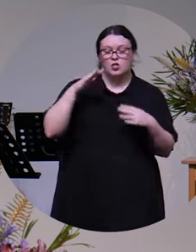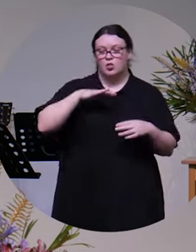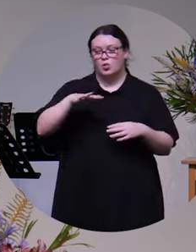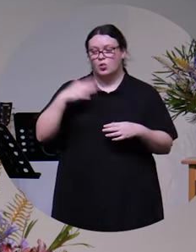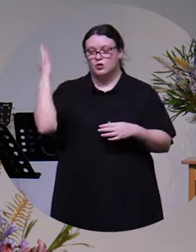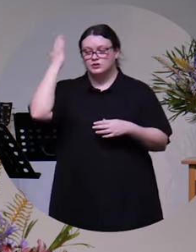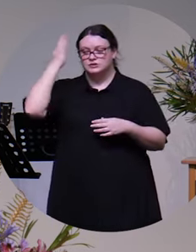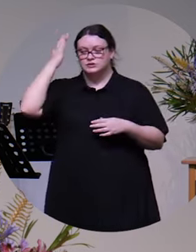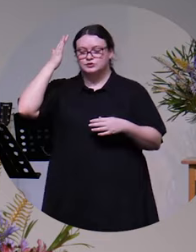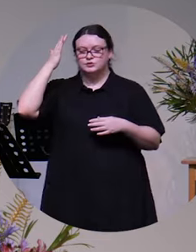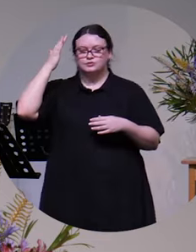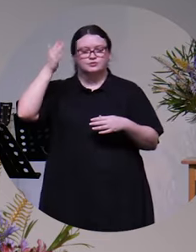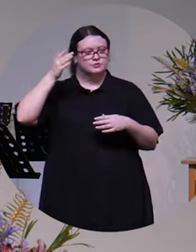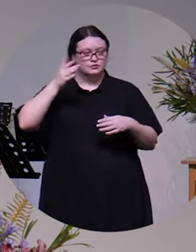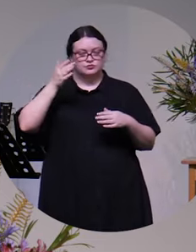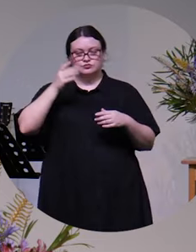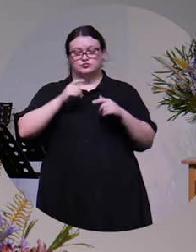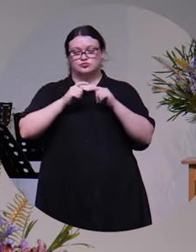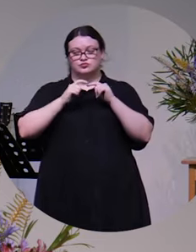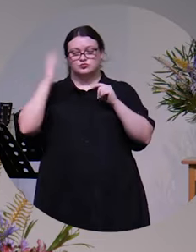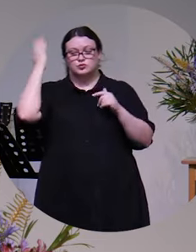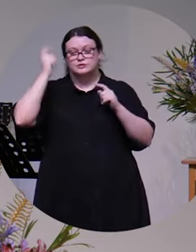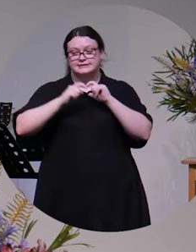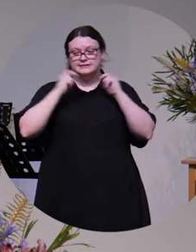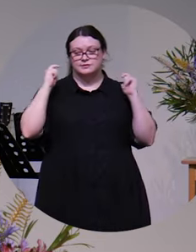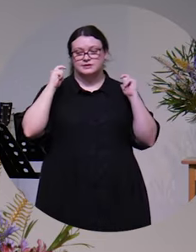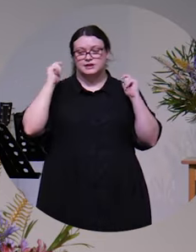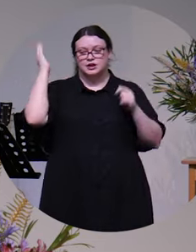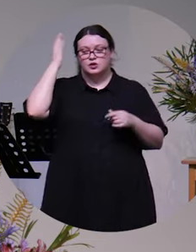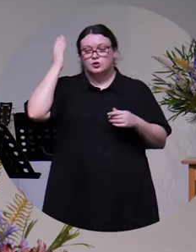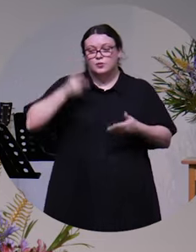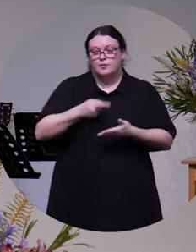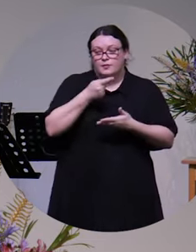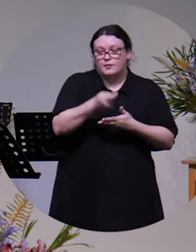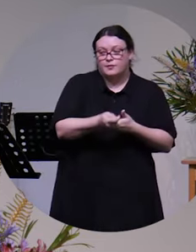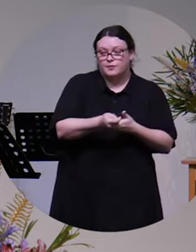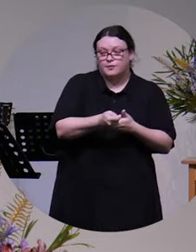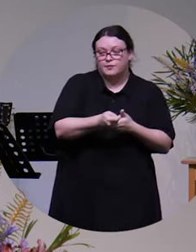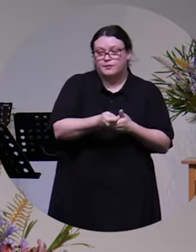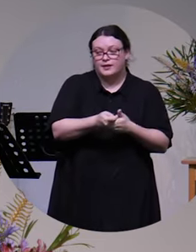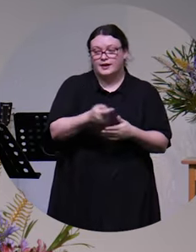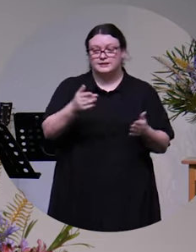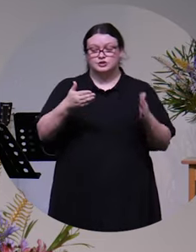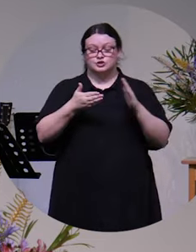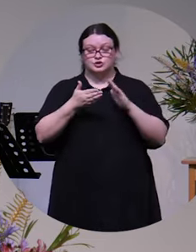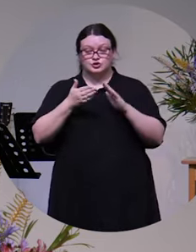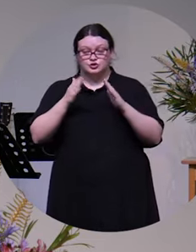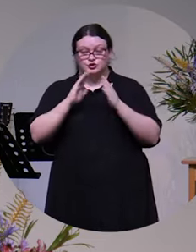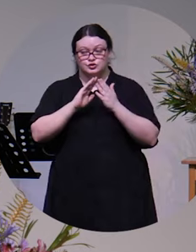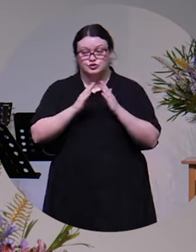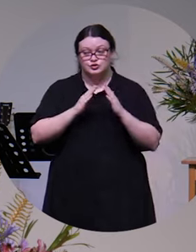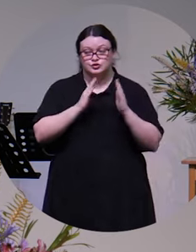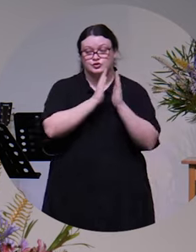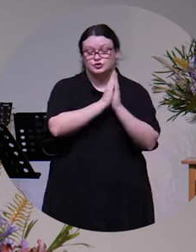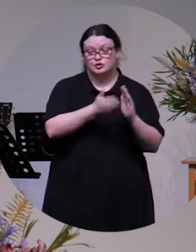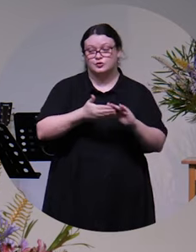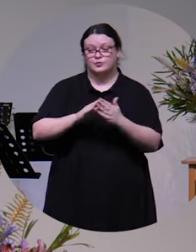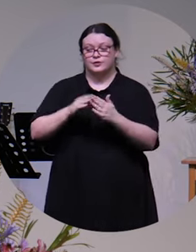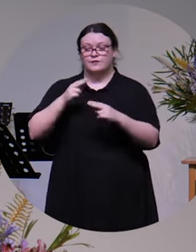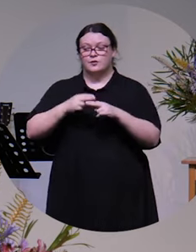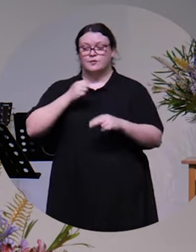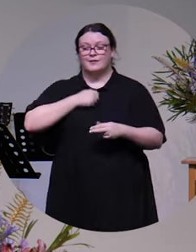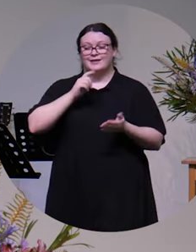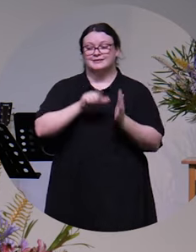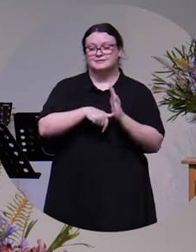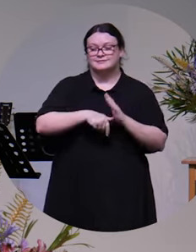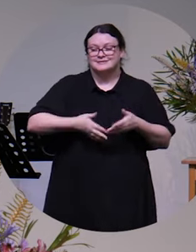income, the parish employed one of the associate ministers. After it was announced that I would be moving to Toowoomba, the school in which I was